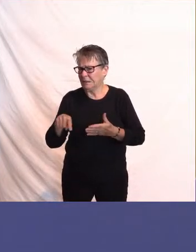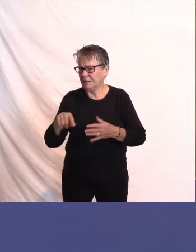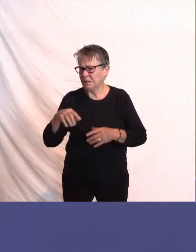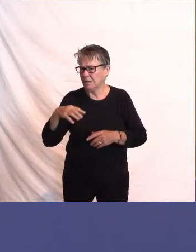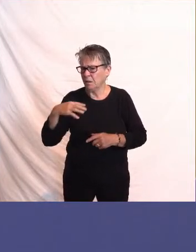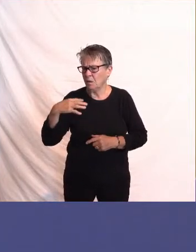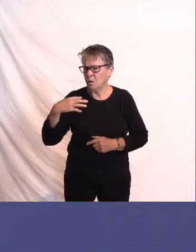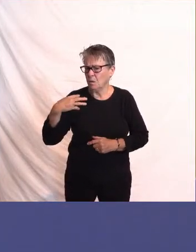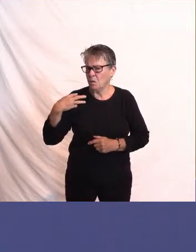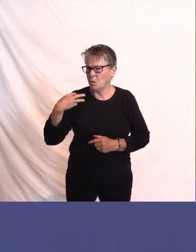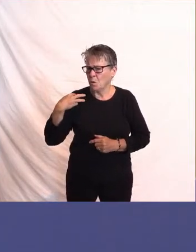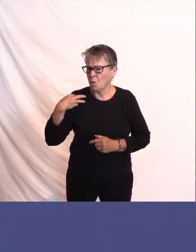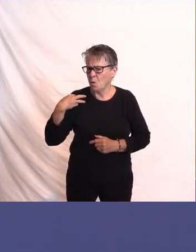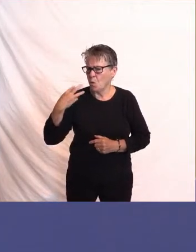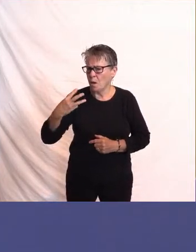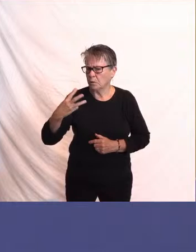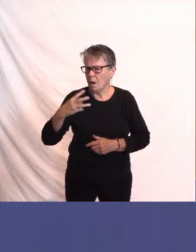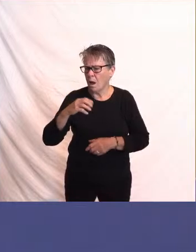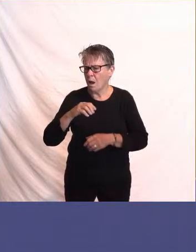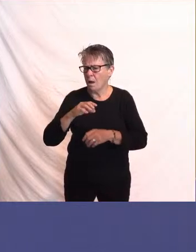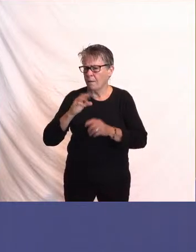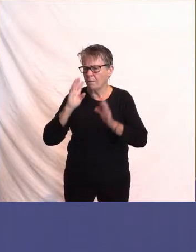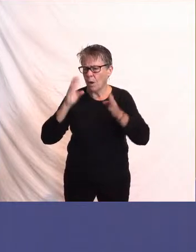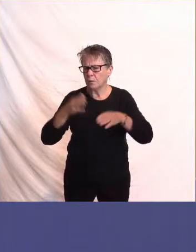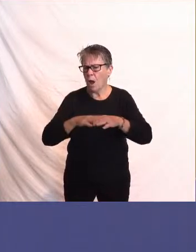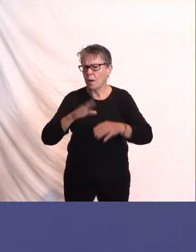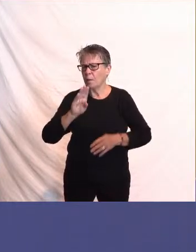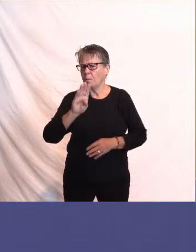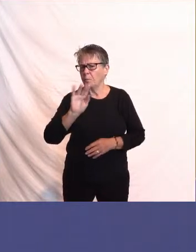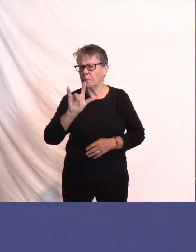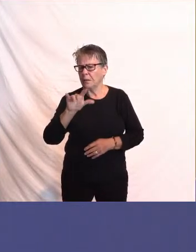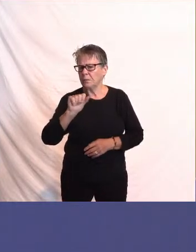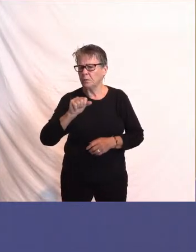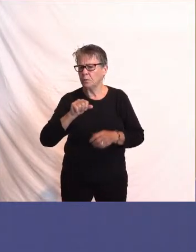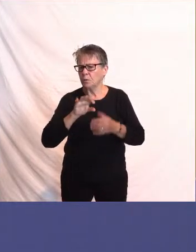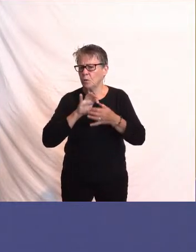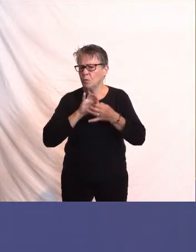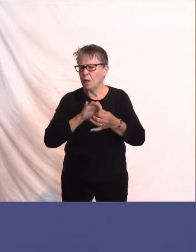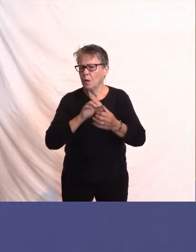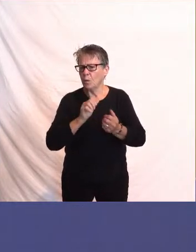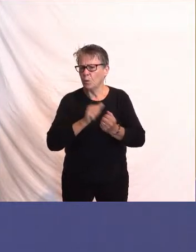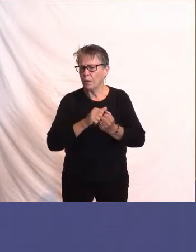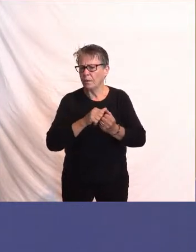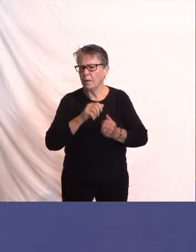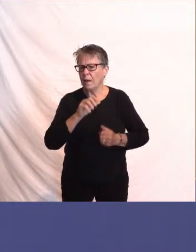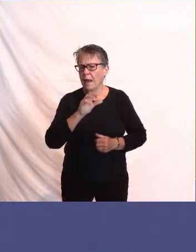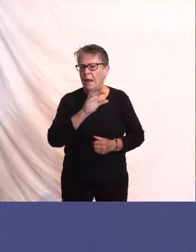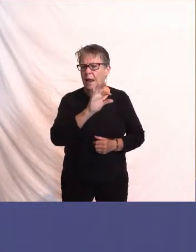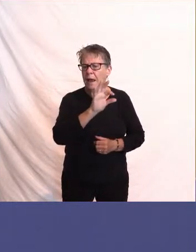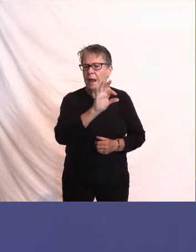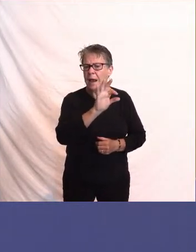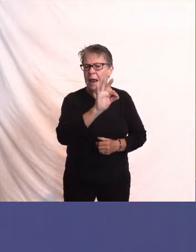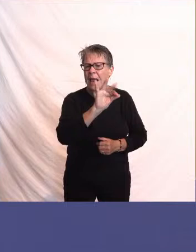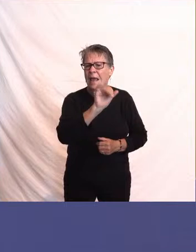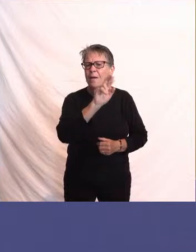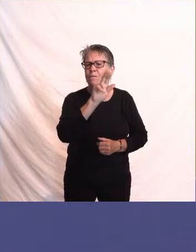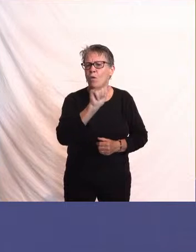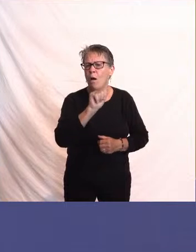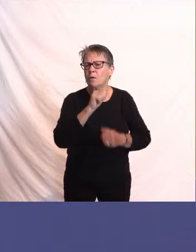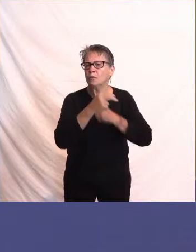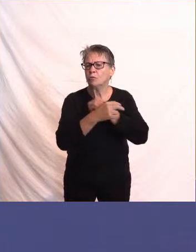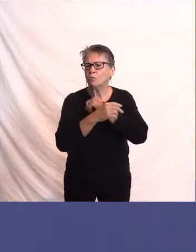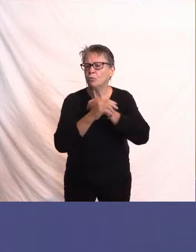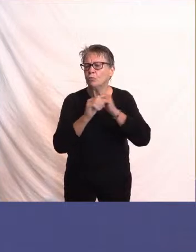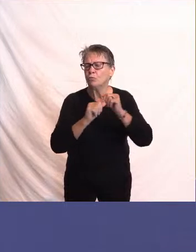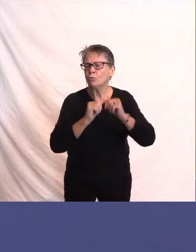Speaker Pelosi or President Biden or anyone in Washington, particularly in your capacity as Vice Chair of the National Governors Association? And then finally,